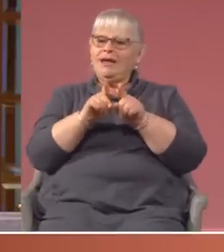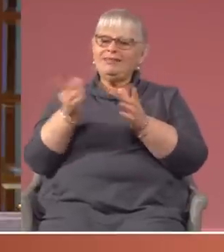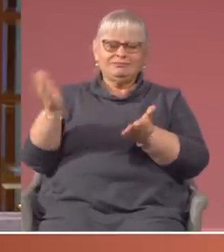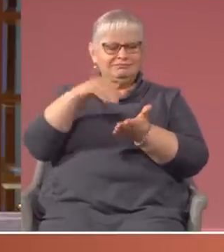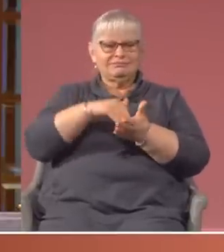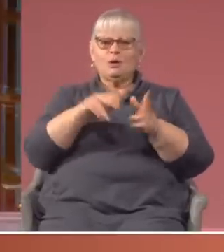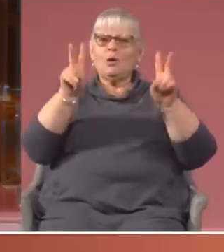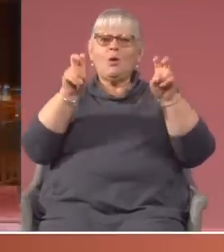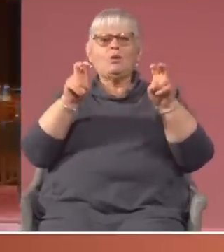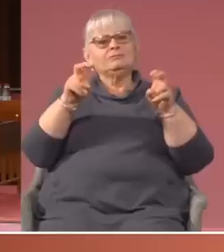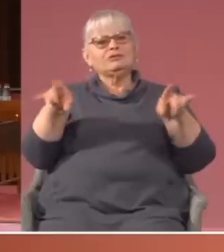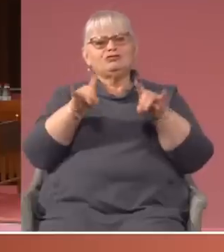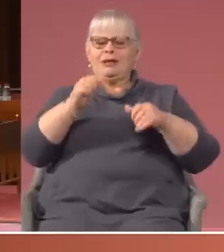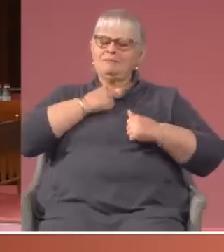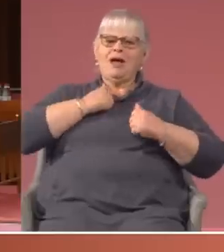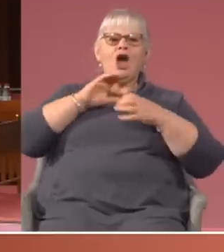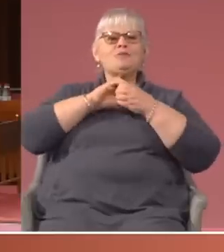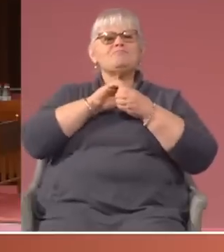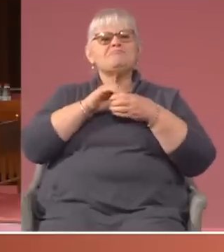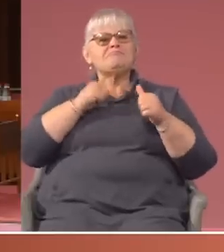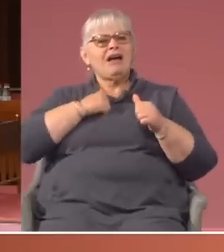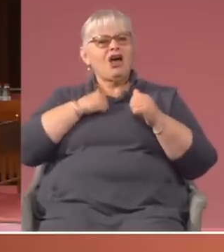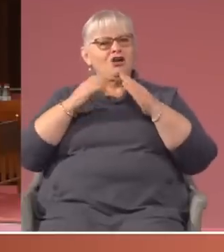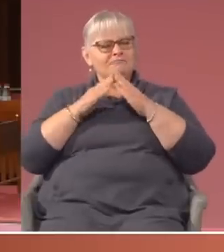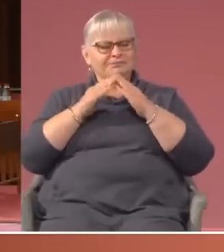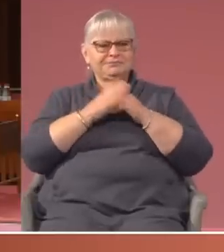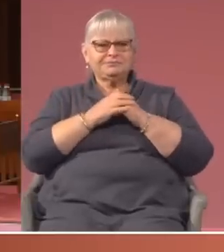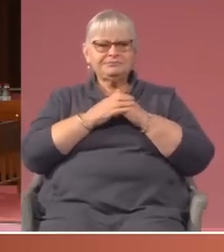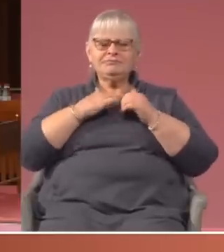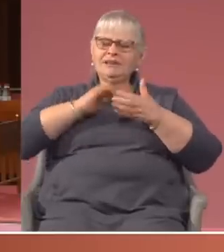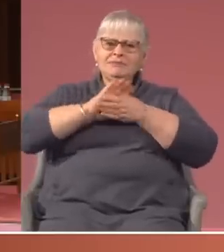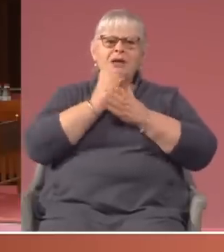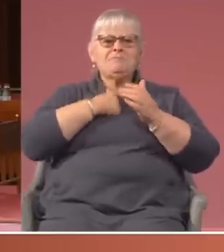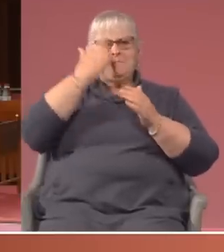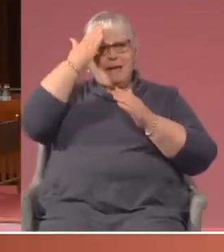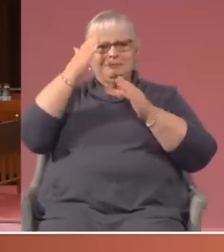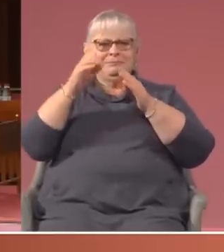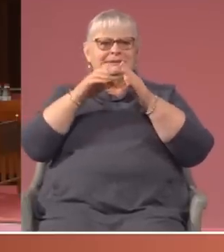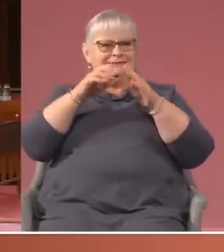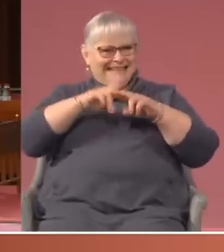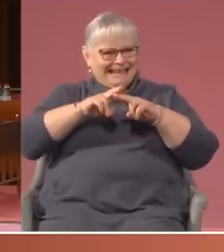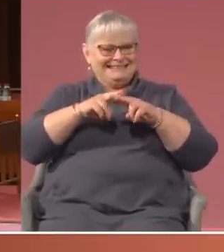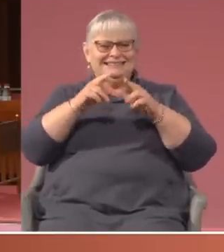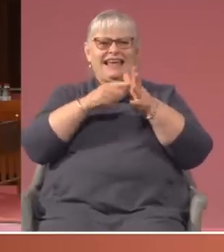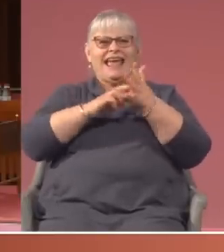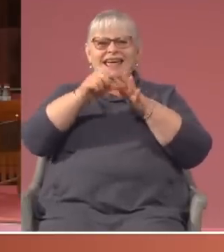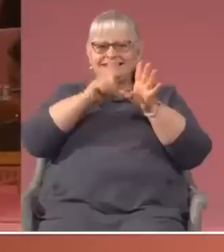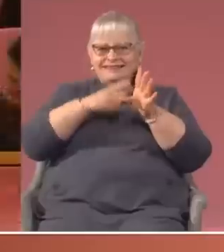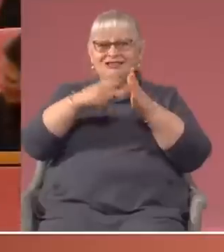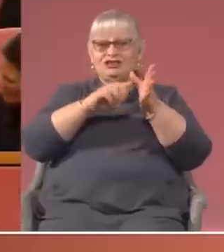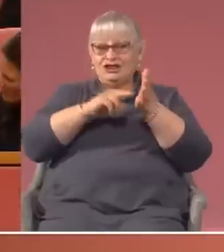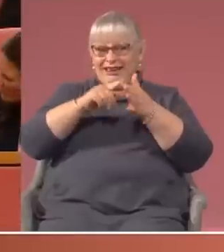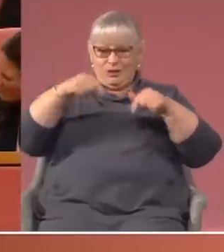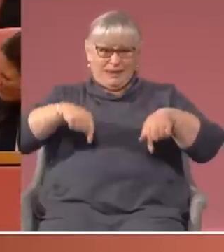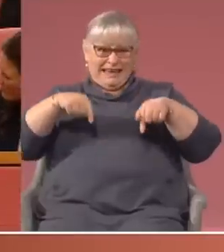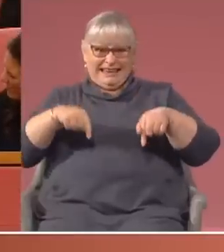home. I'm grateful to my mum and dad, Andy and Jane, who are here this afternoon, for